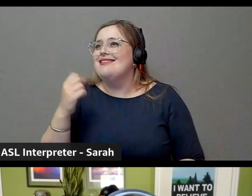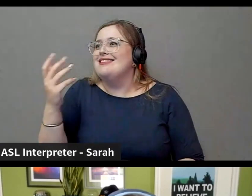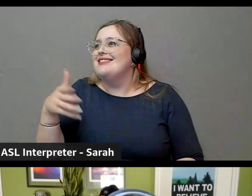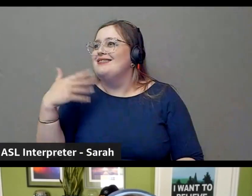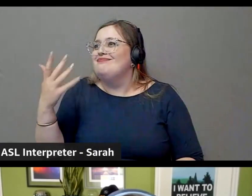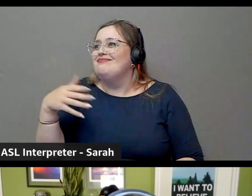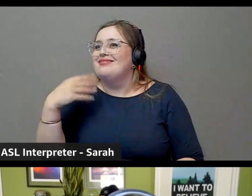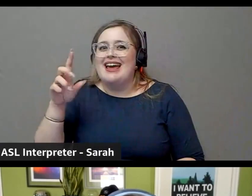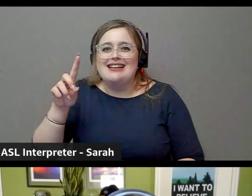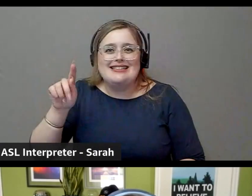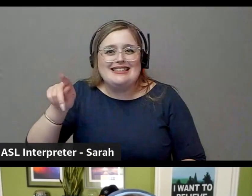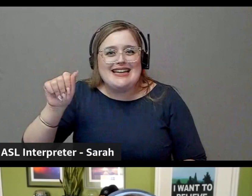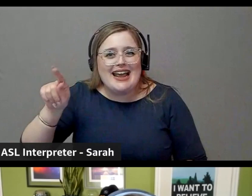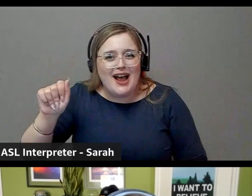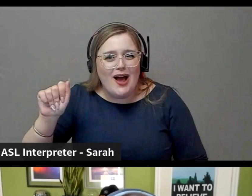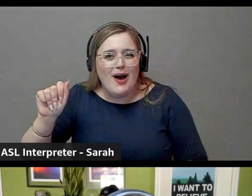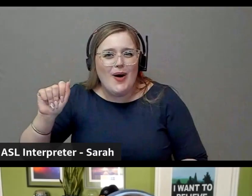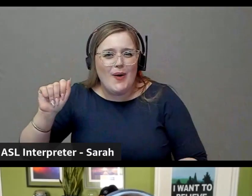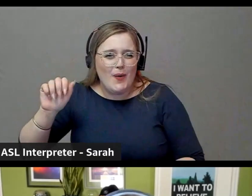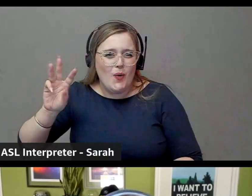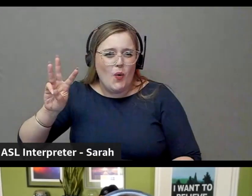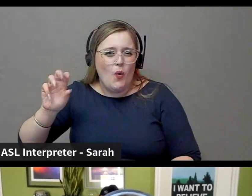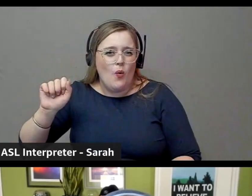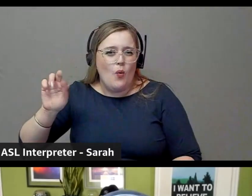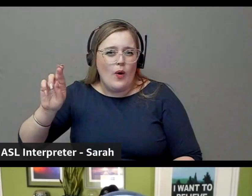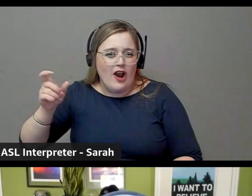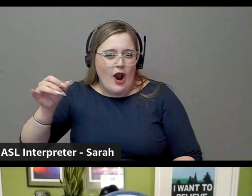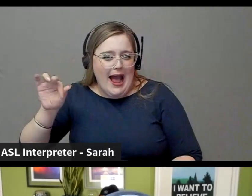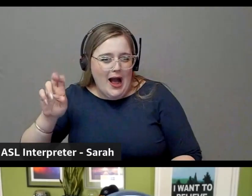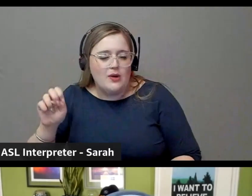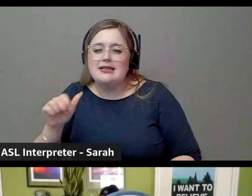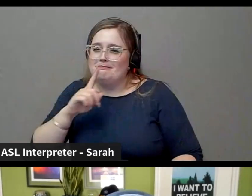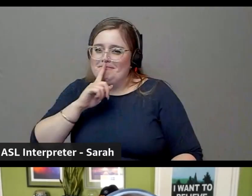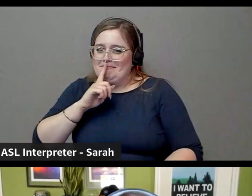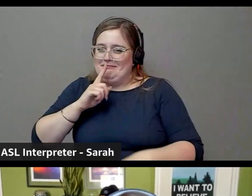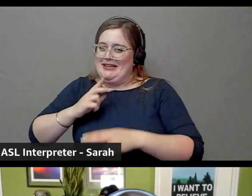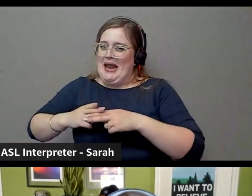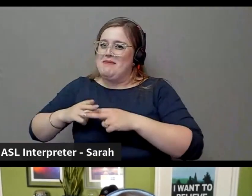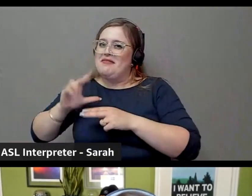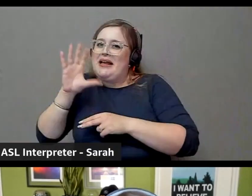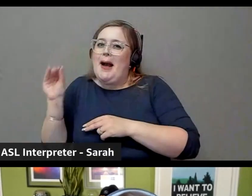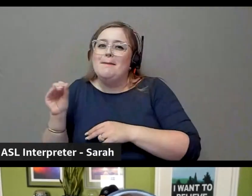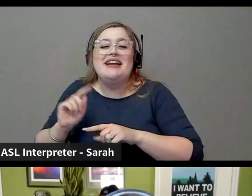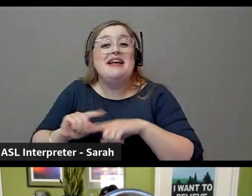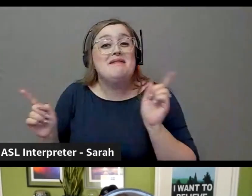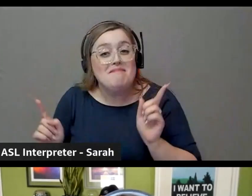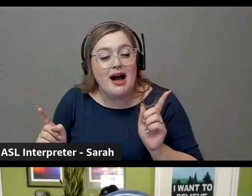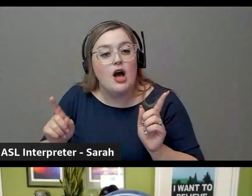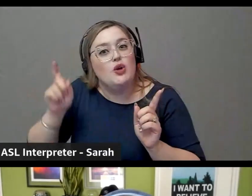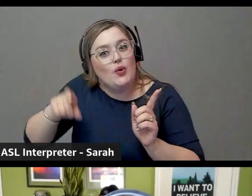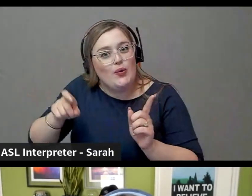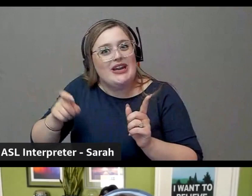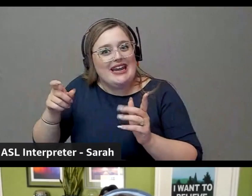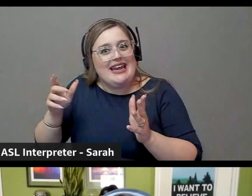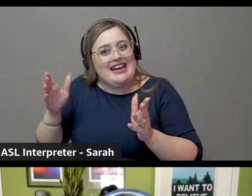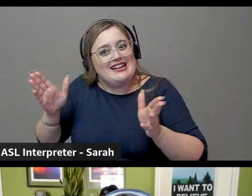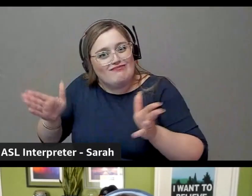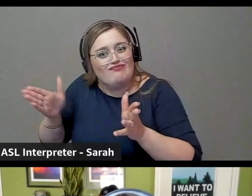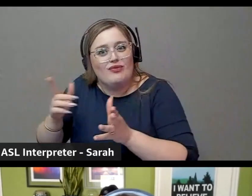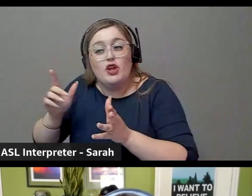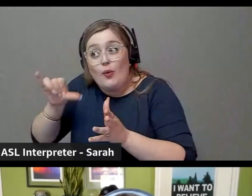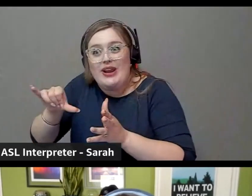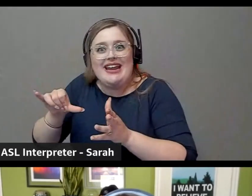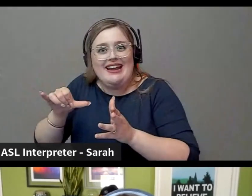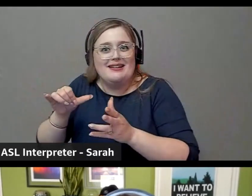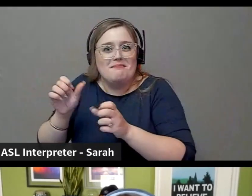data warehouse, right? I won't name any vendors in particular, and you really need a driver for that because you need to get data from that into your SQL